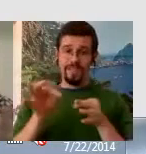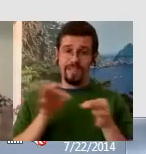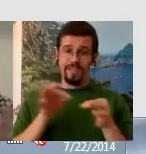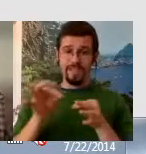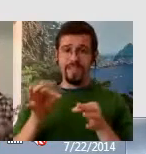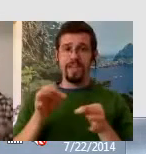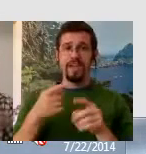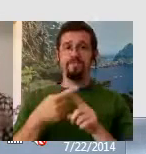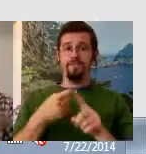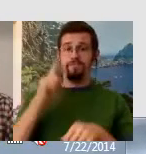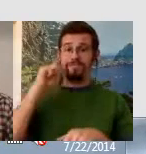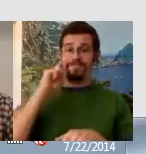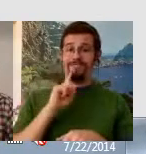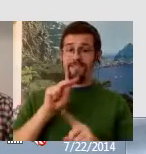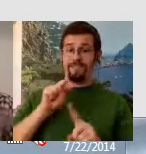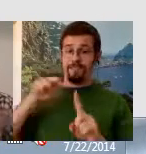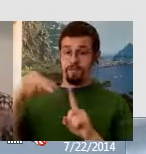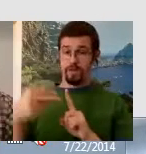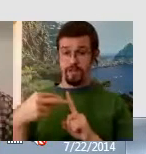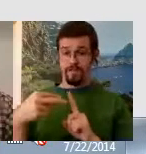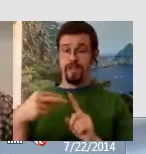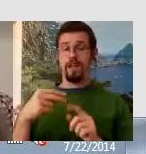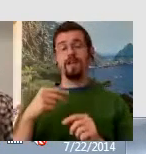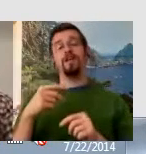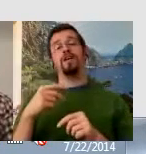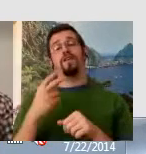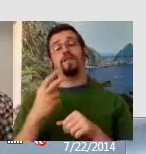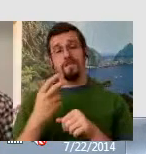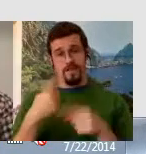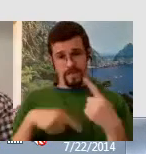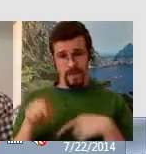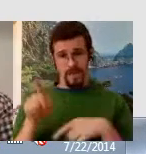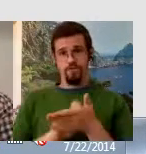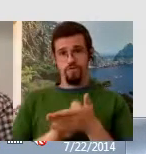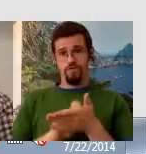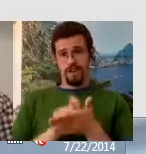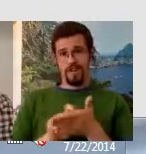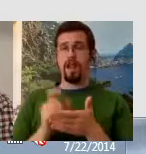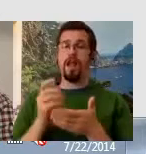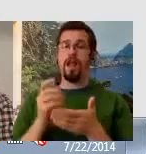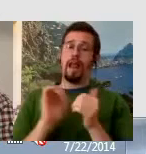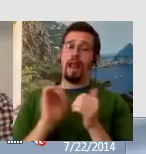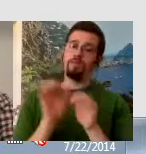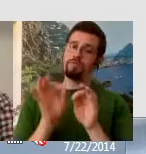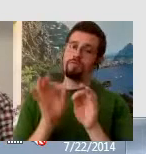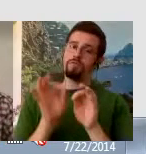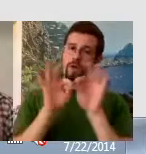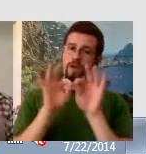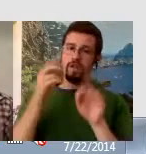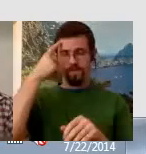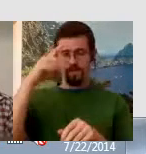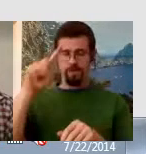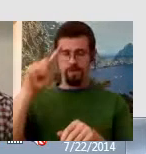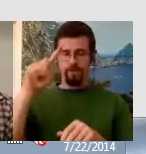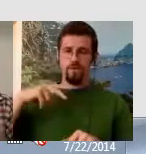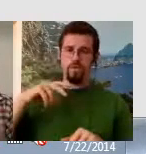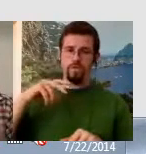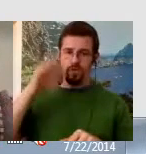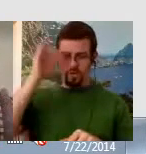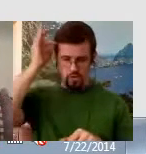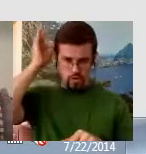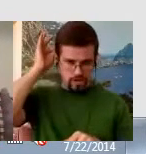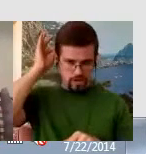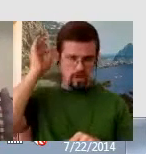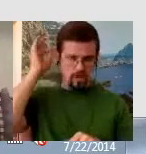deaf perspective the use of the sign writing and the importance of sign writing in Tunisia, because he's planning